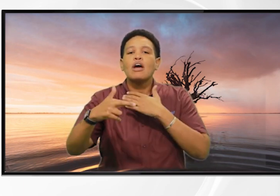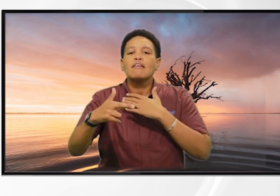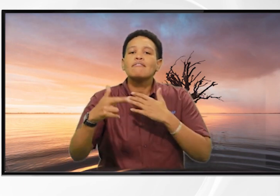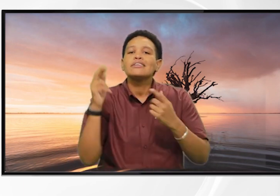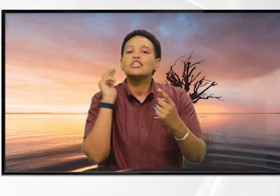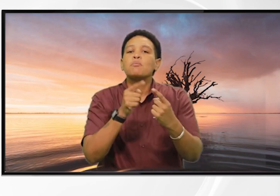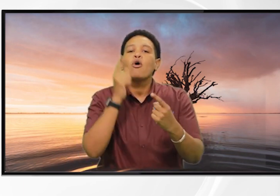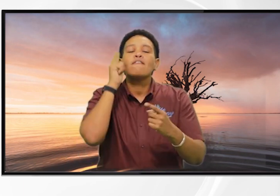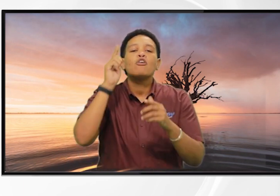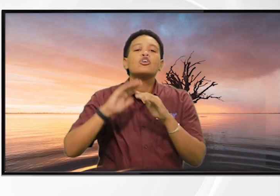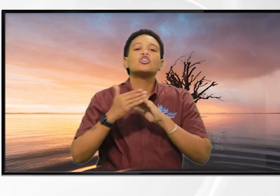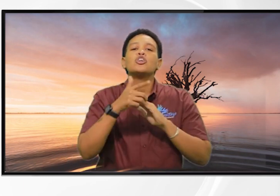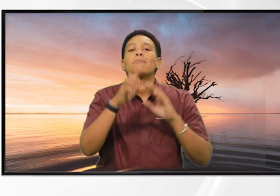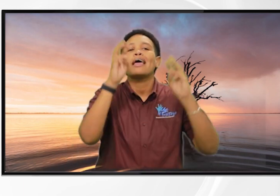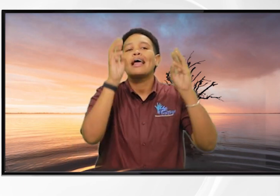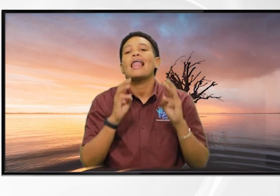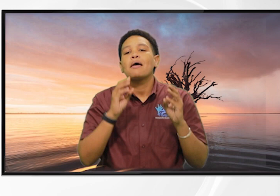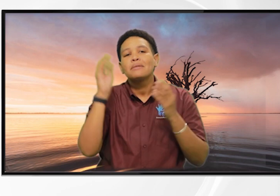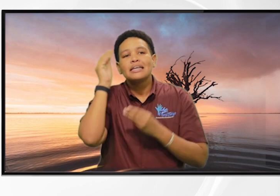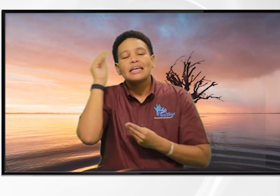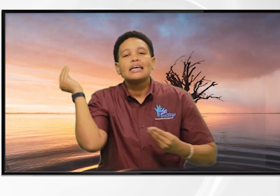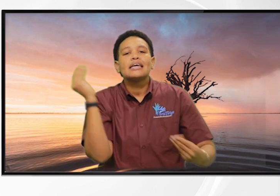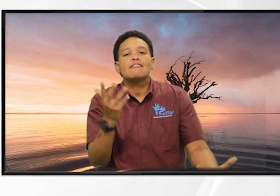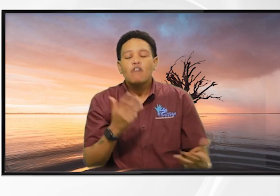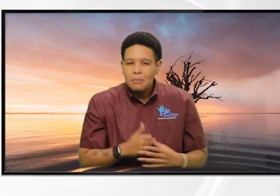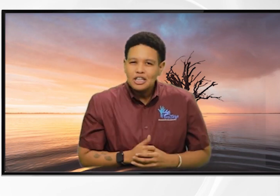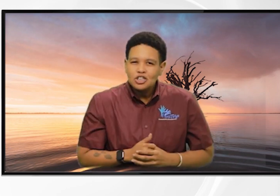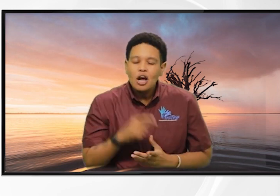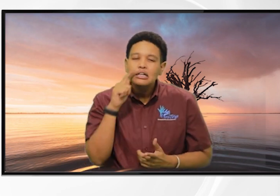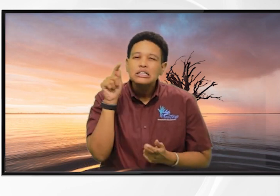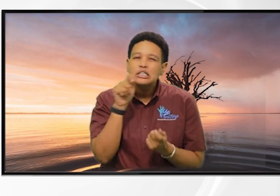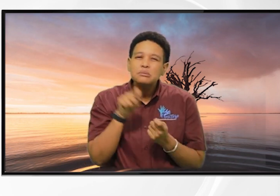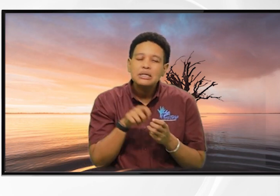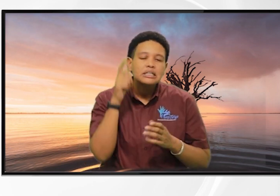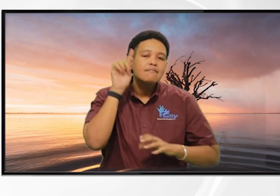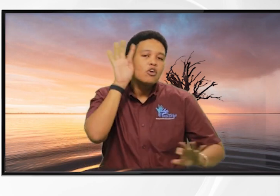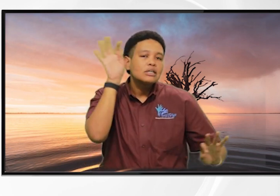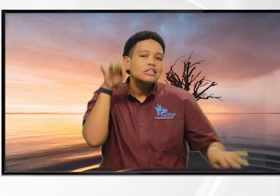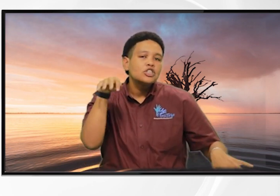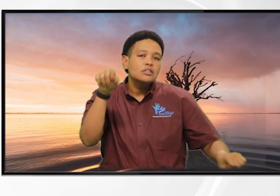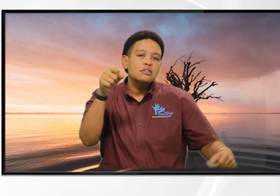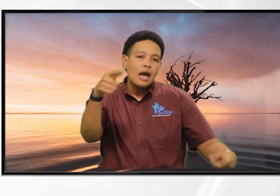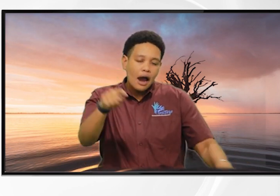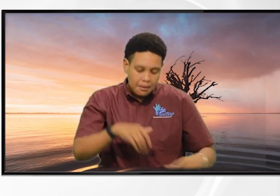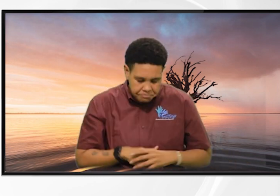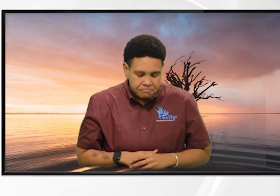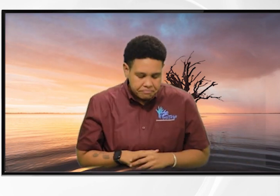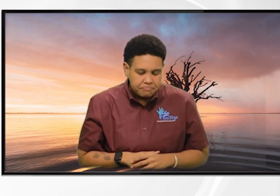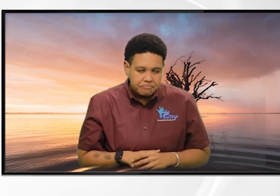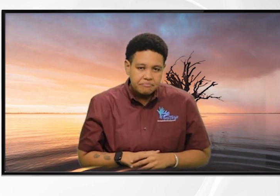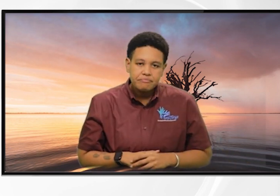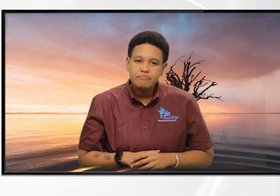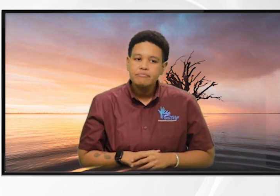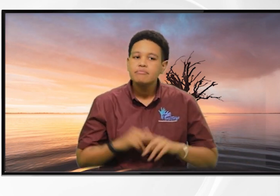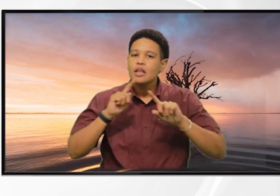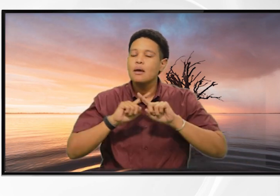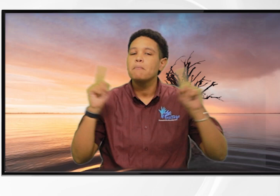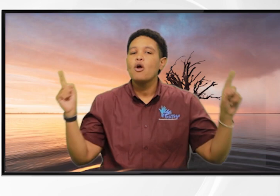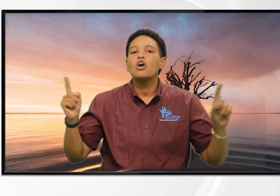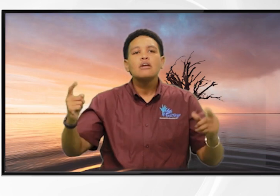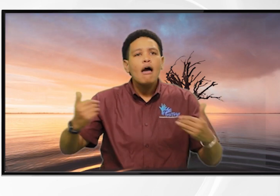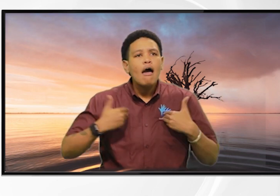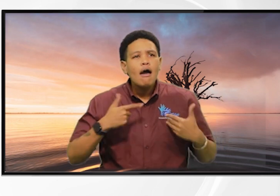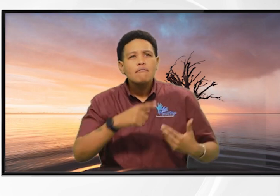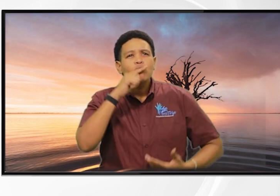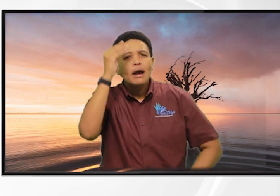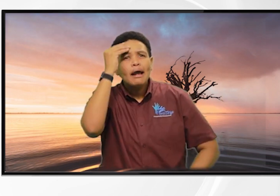point for Jamaican climate information, particularly for decision makers. But having